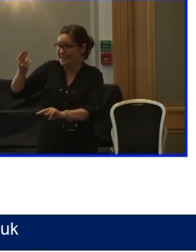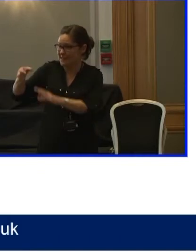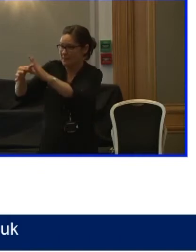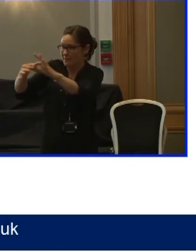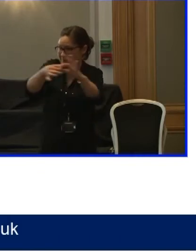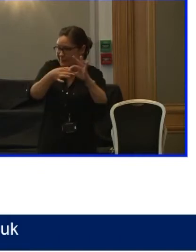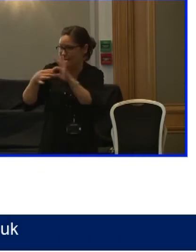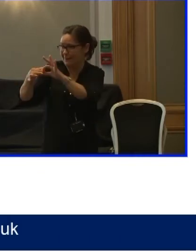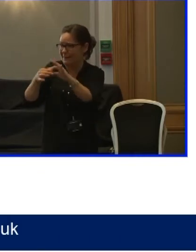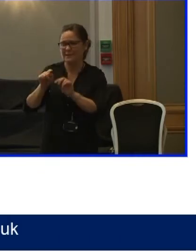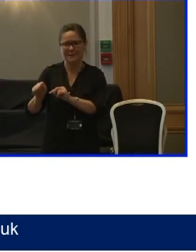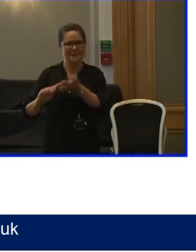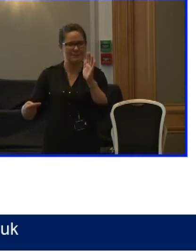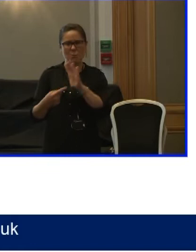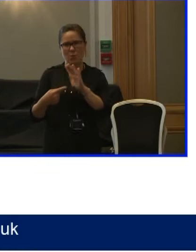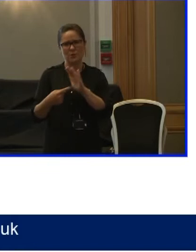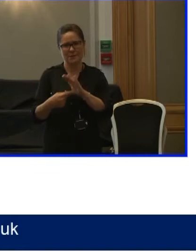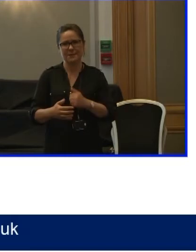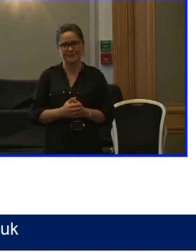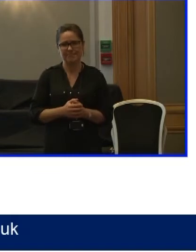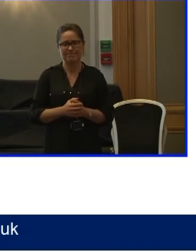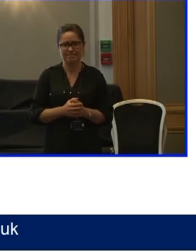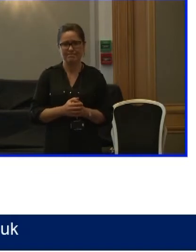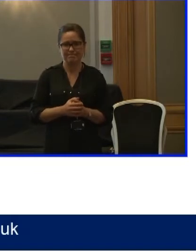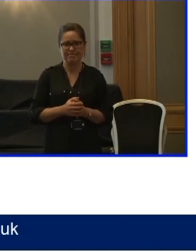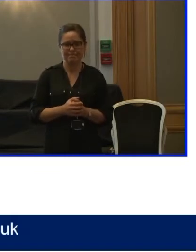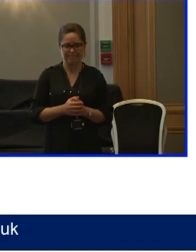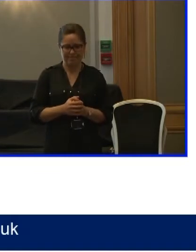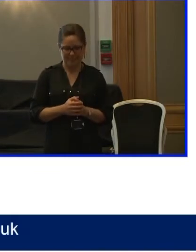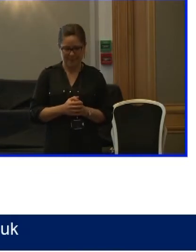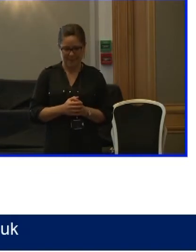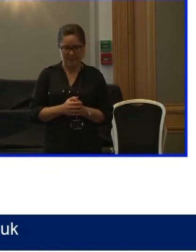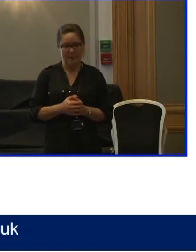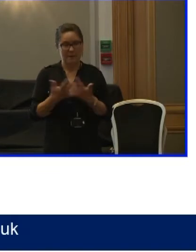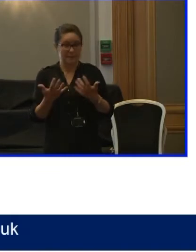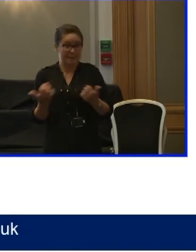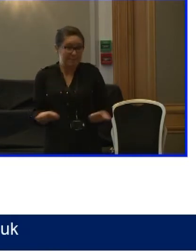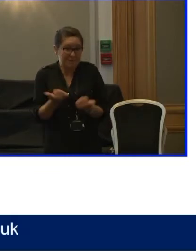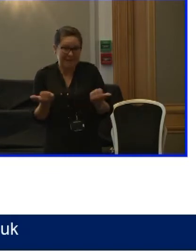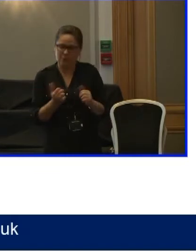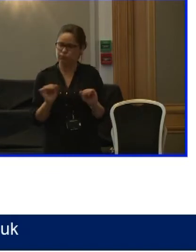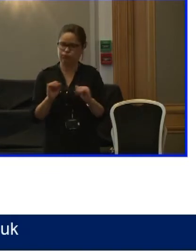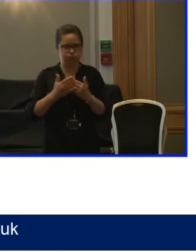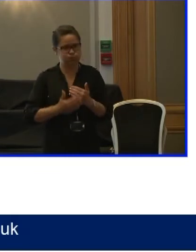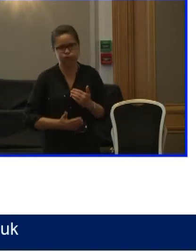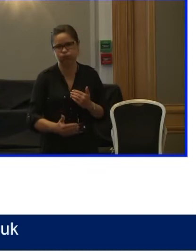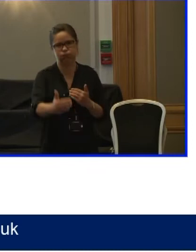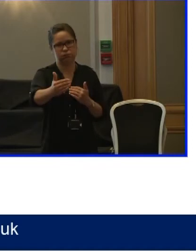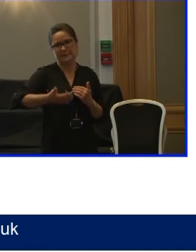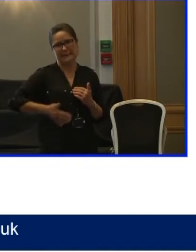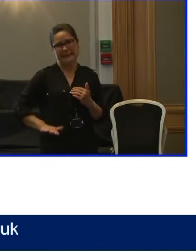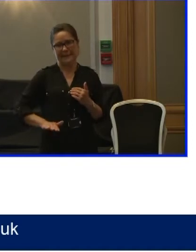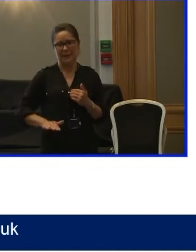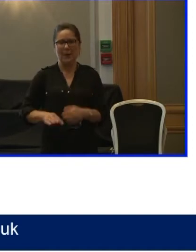is vitally, vitally important. So like we say, there is a long way to go, but most clinical trials